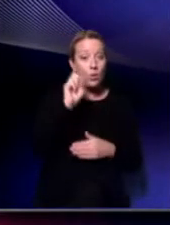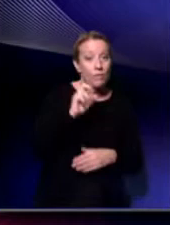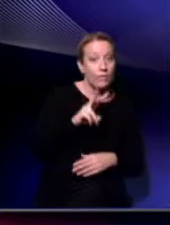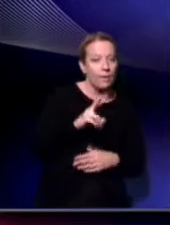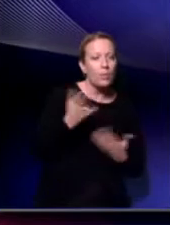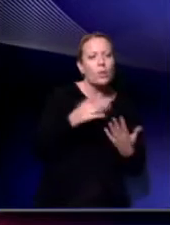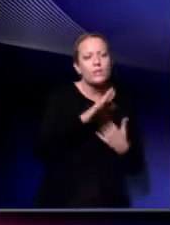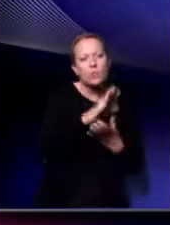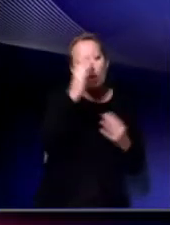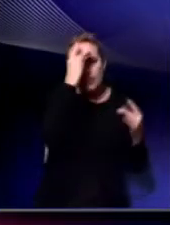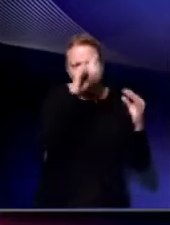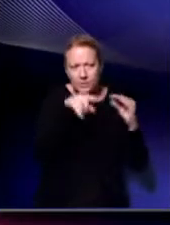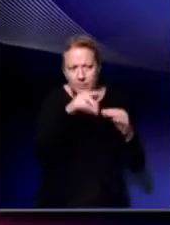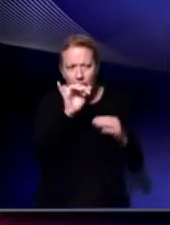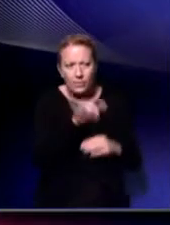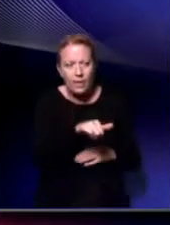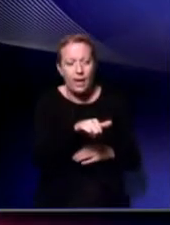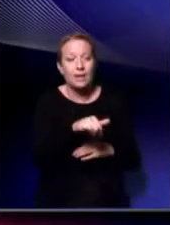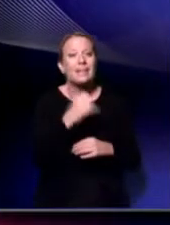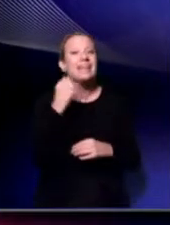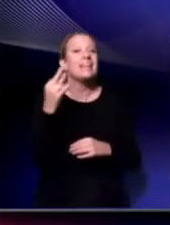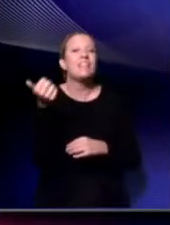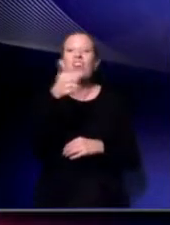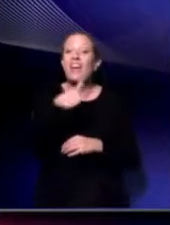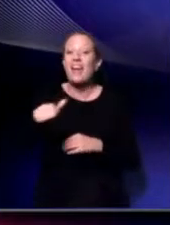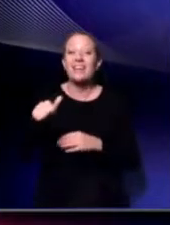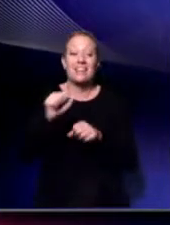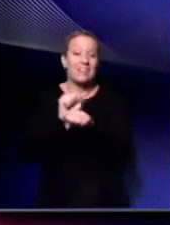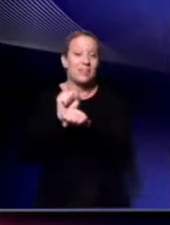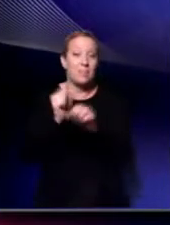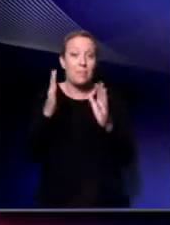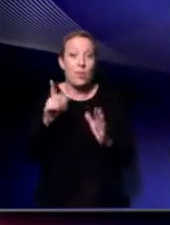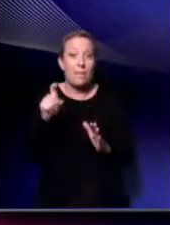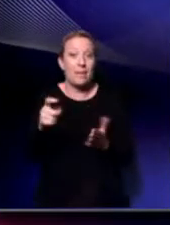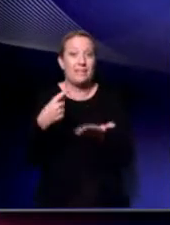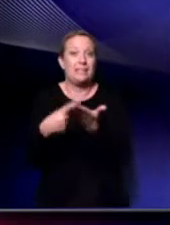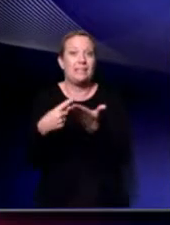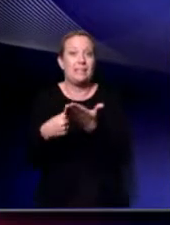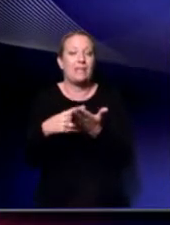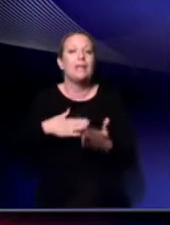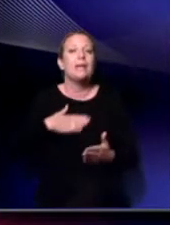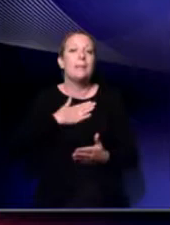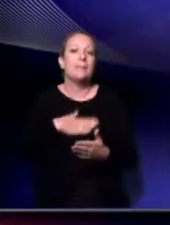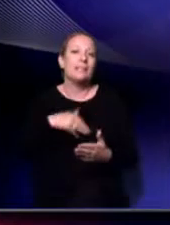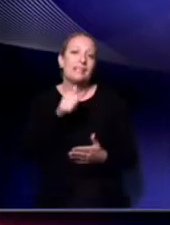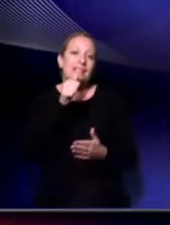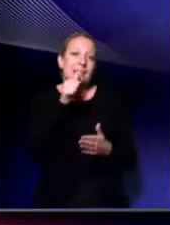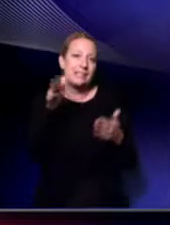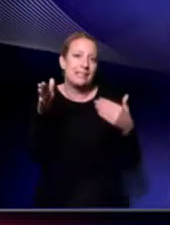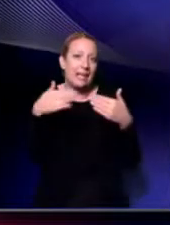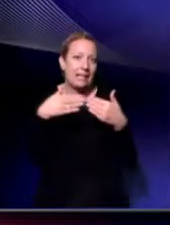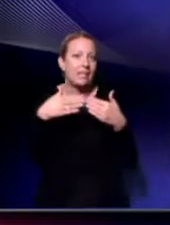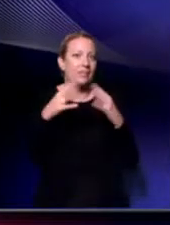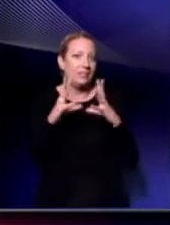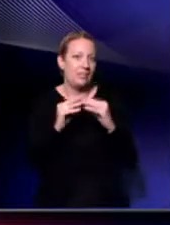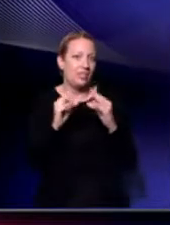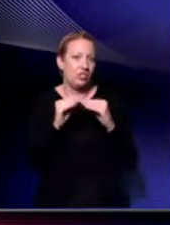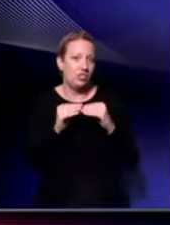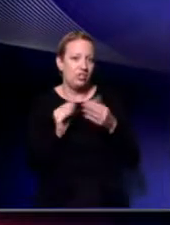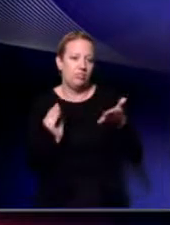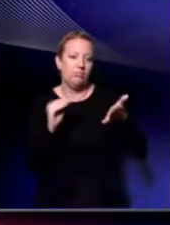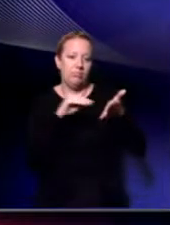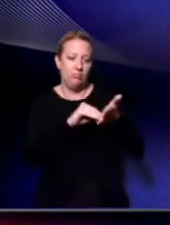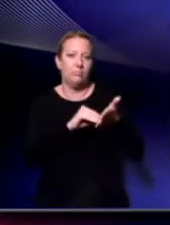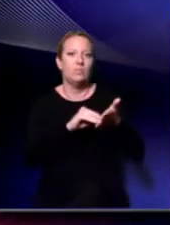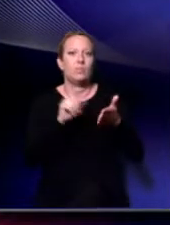terms of that. So if there are employees we need to discuss, I would ask that you put an executive session on the agenda so we can go into